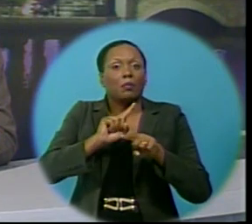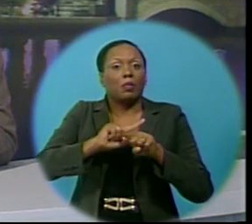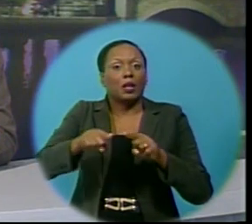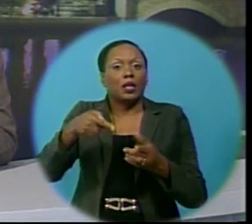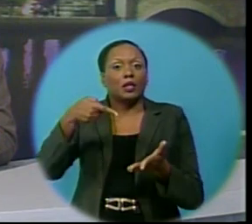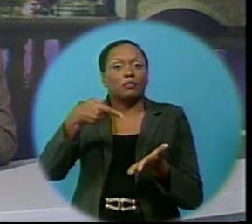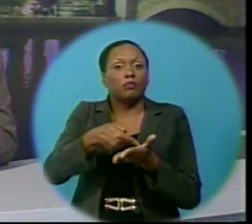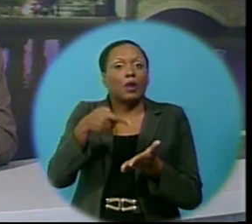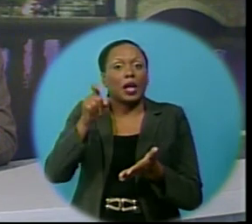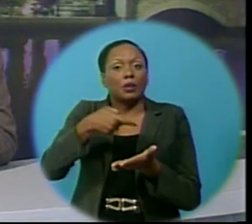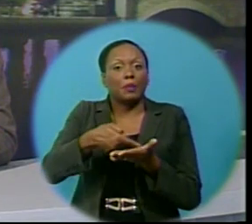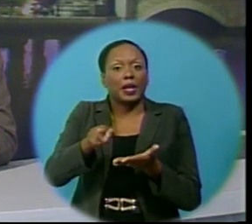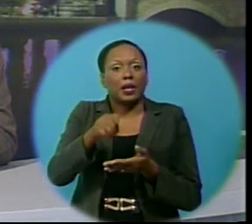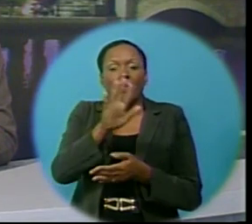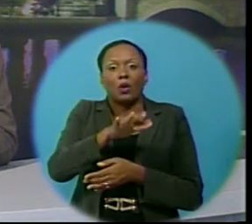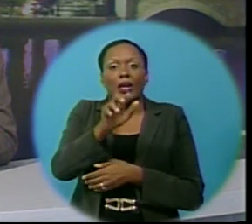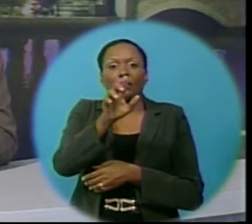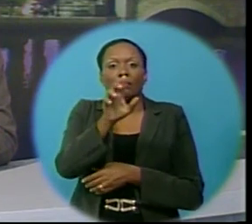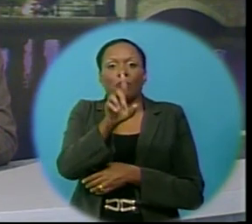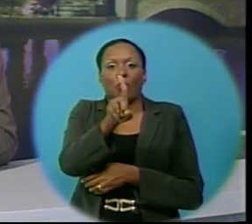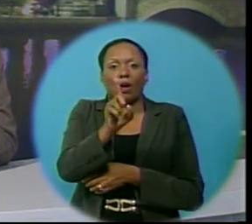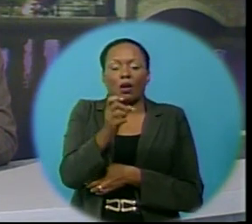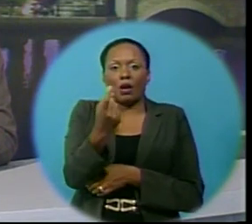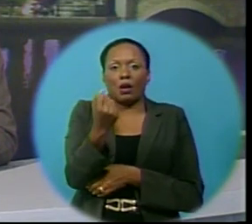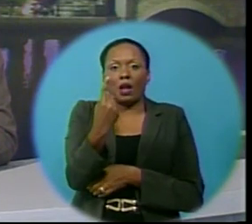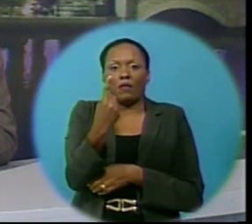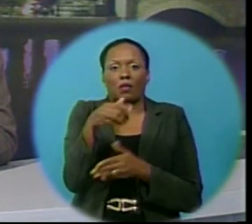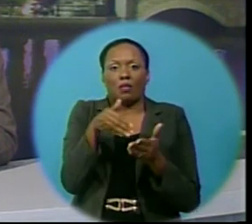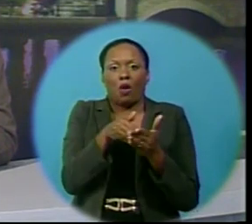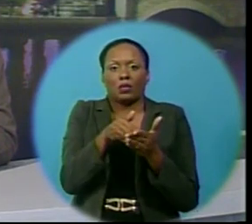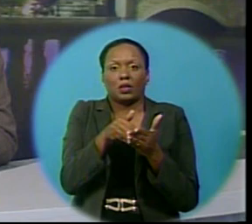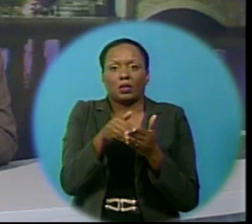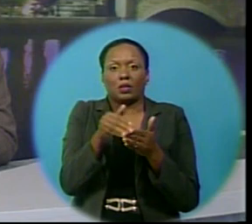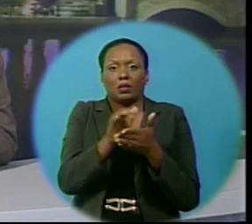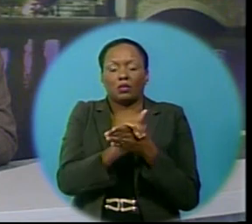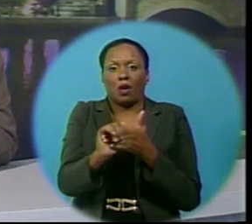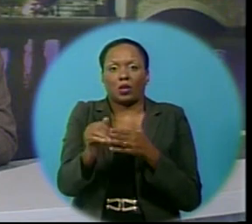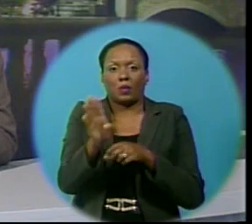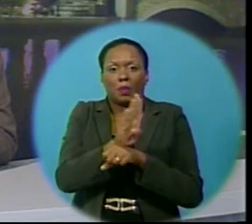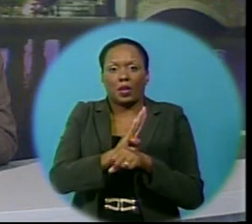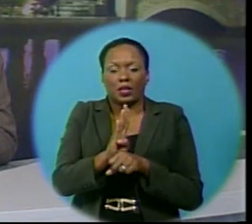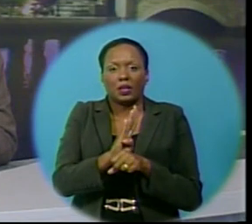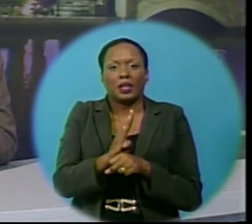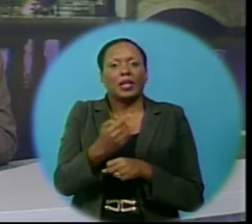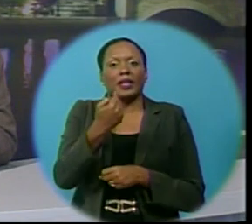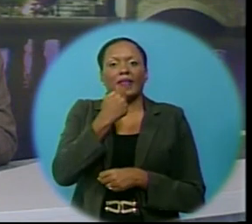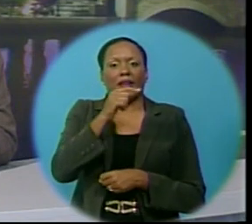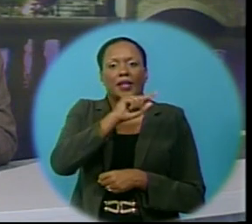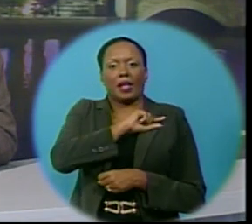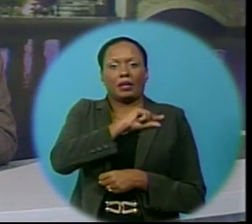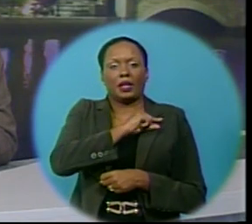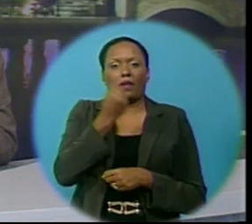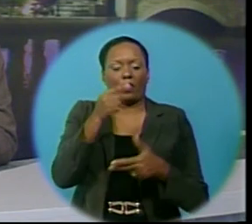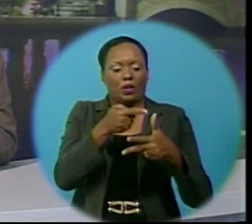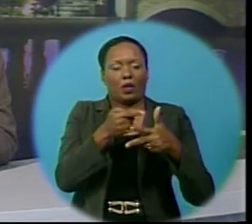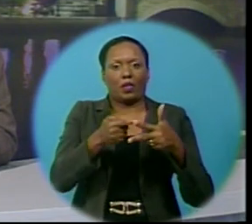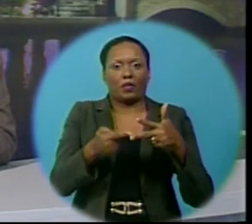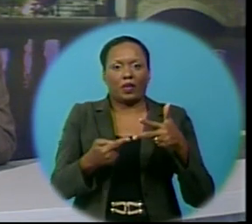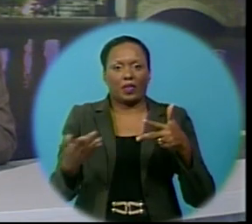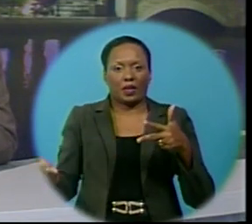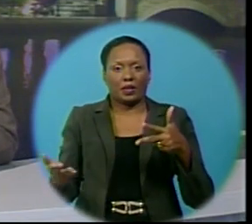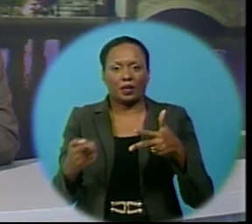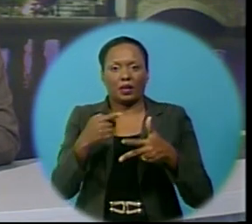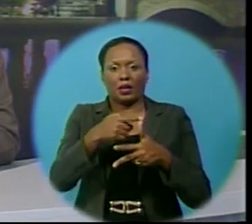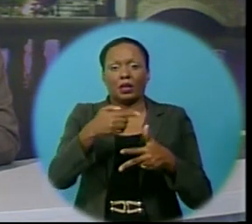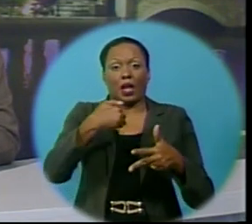about 111,000 Barbados dollars. Jason Corey Weeks pleaded guilty to 3 related offences. For the